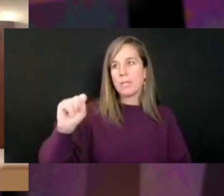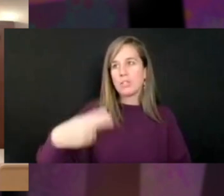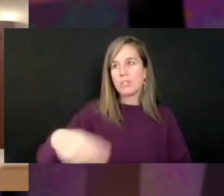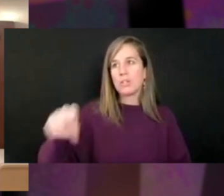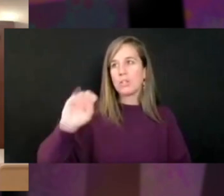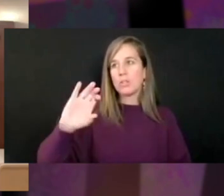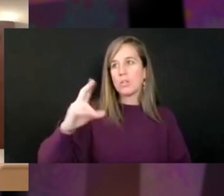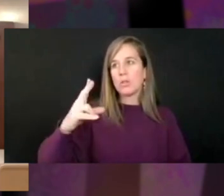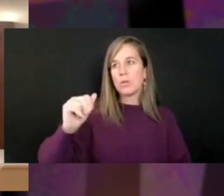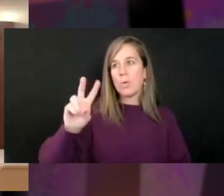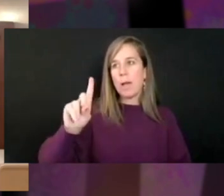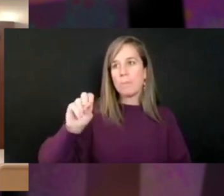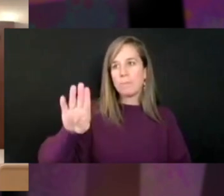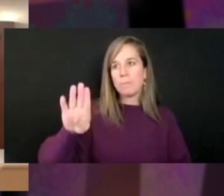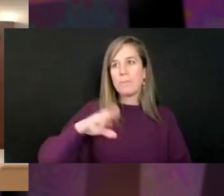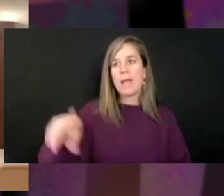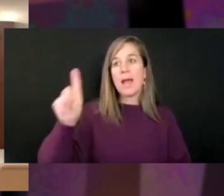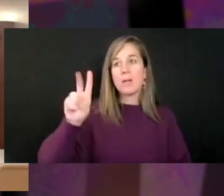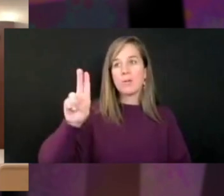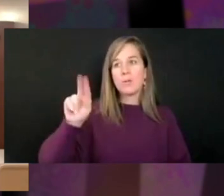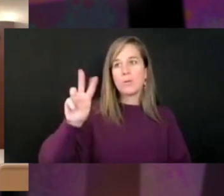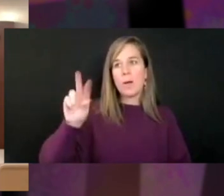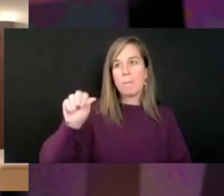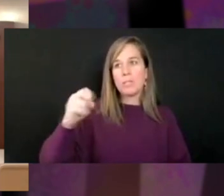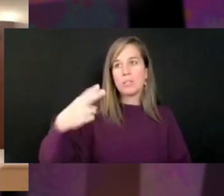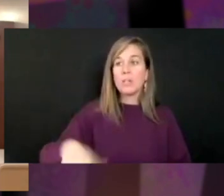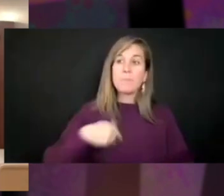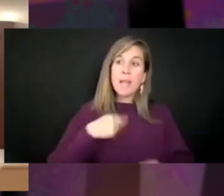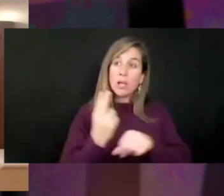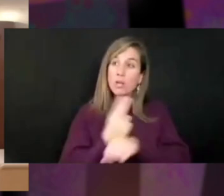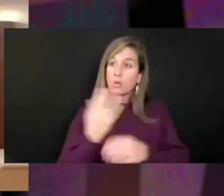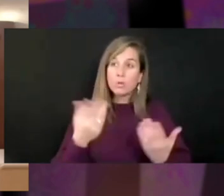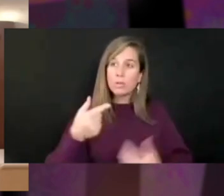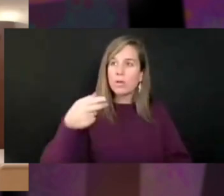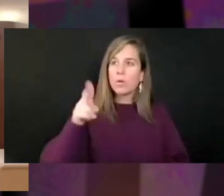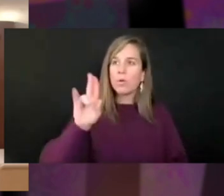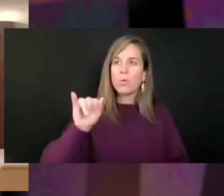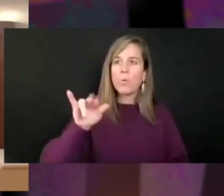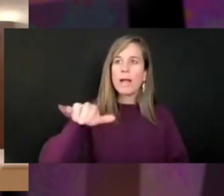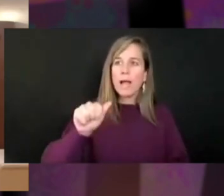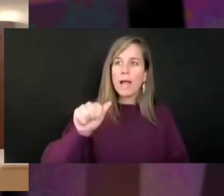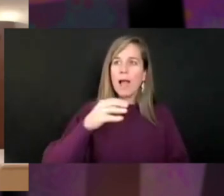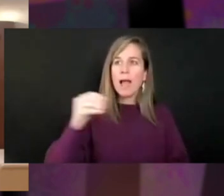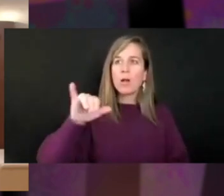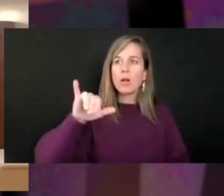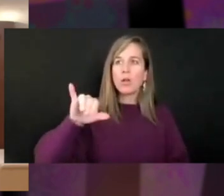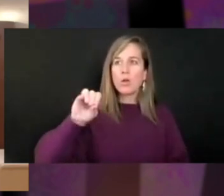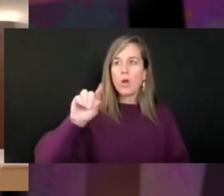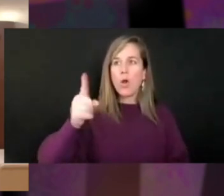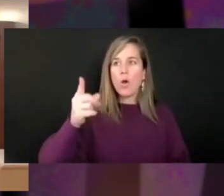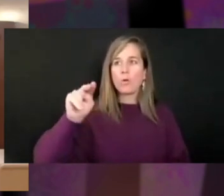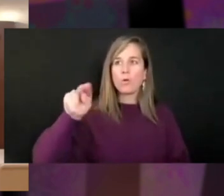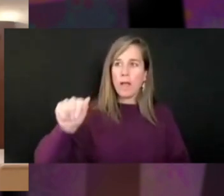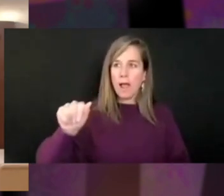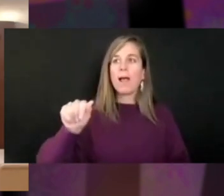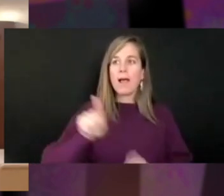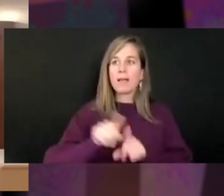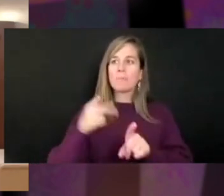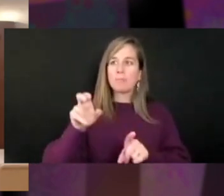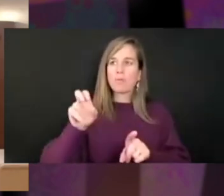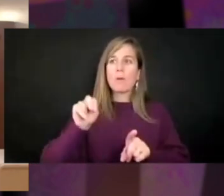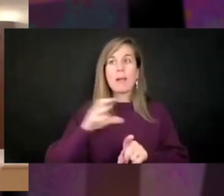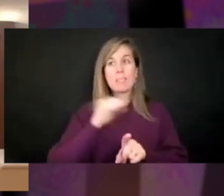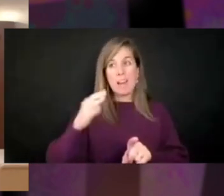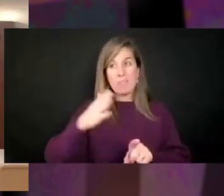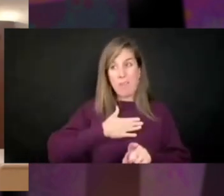I use Gwidza and Dzotnya as my pronouns. They are in my language and they are gender neutral, which feels